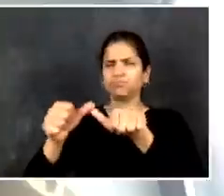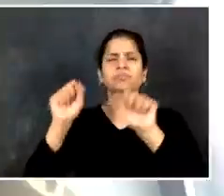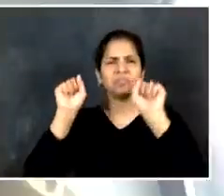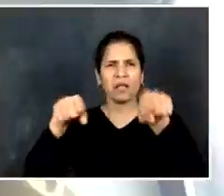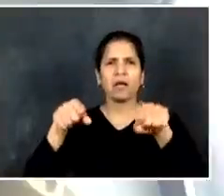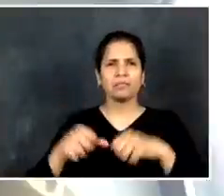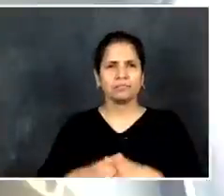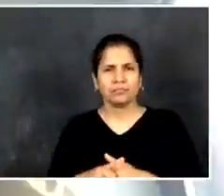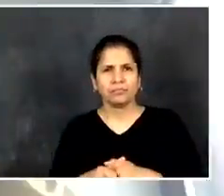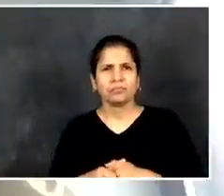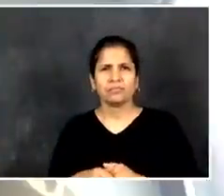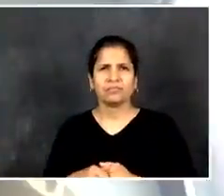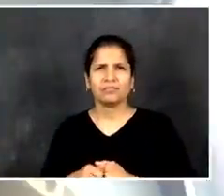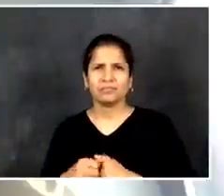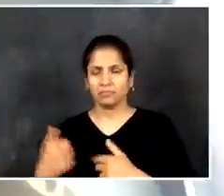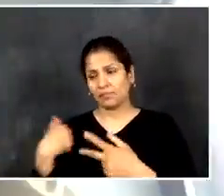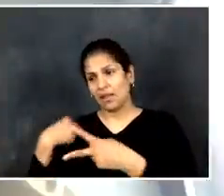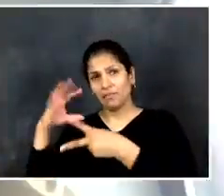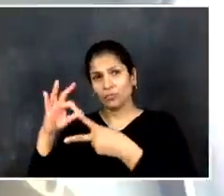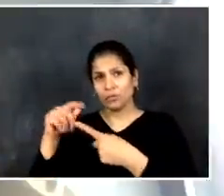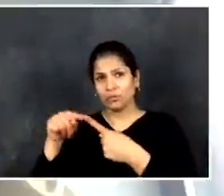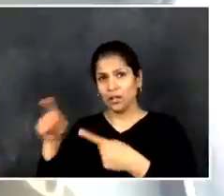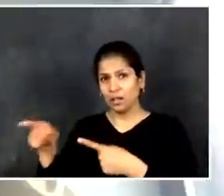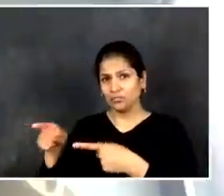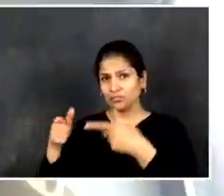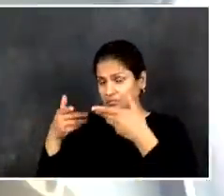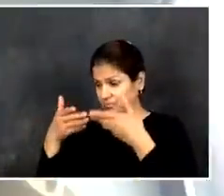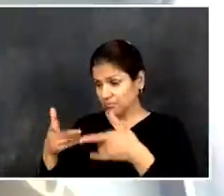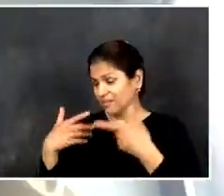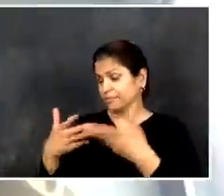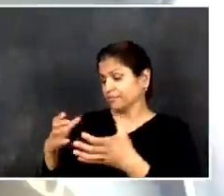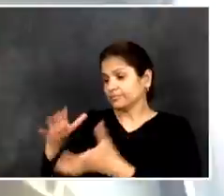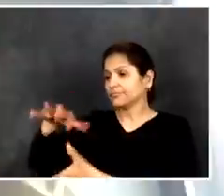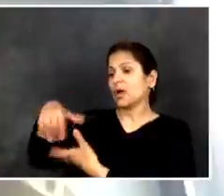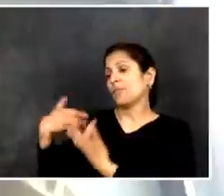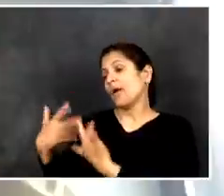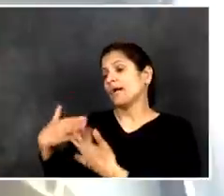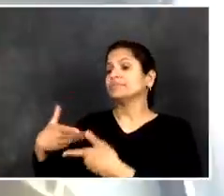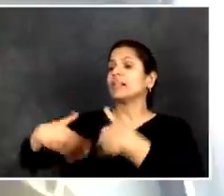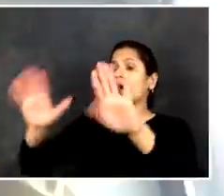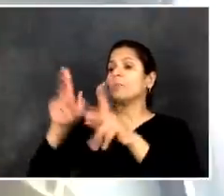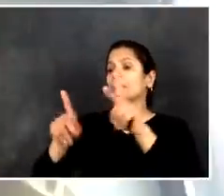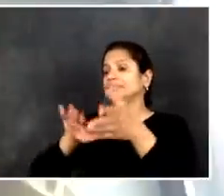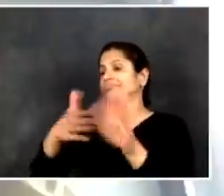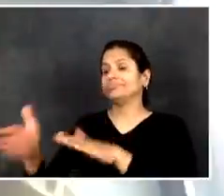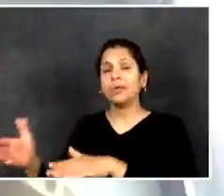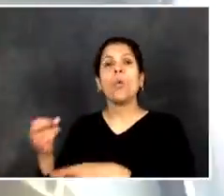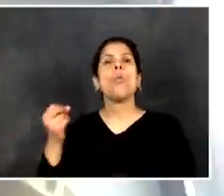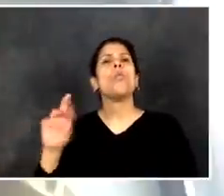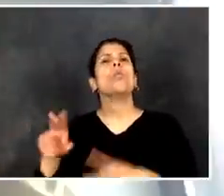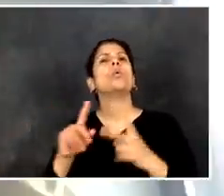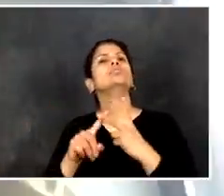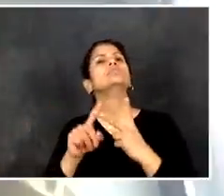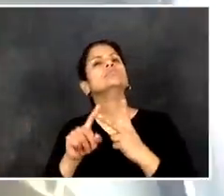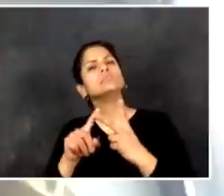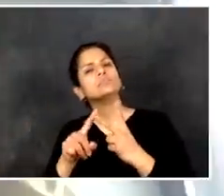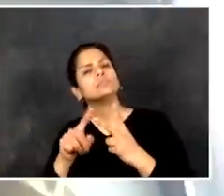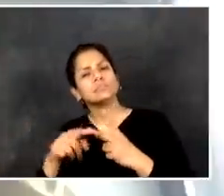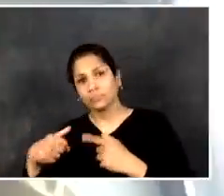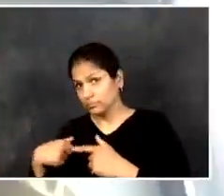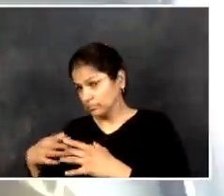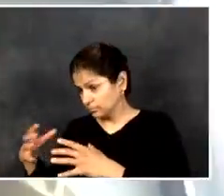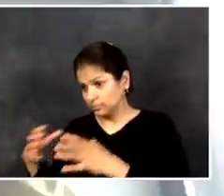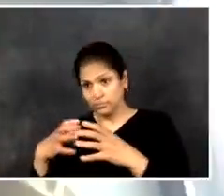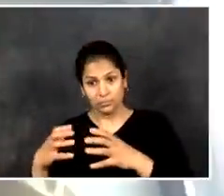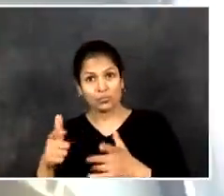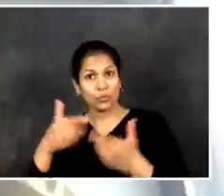ventilator that had not yet received FDA approval or been proven in clinical studies to work, everyone would favor using